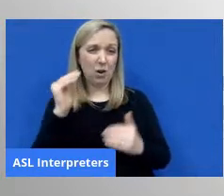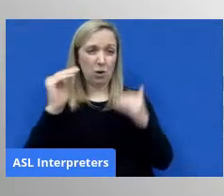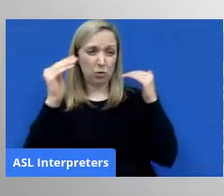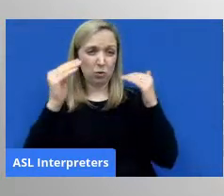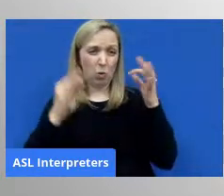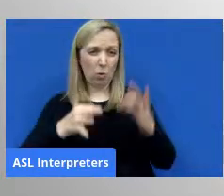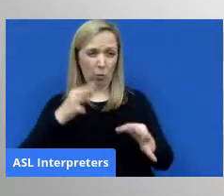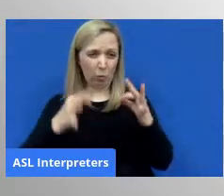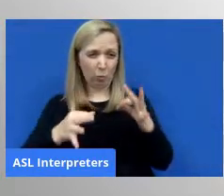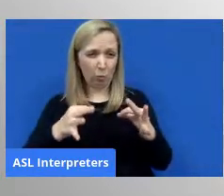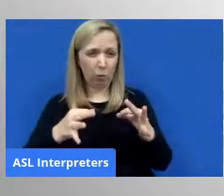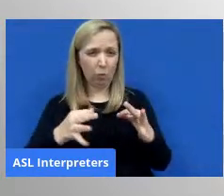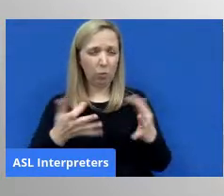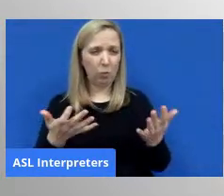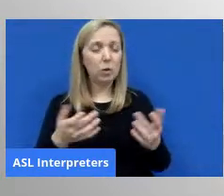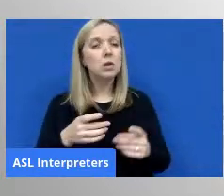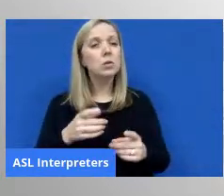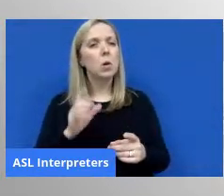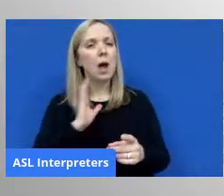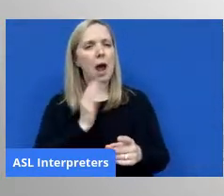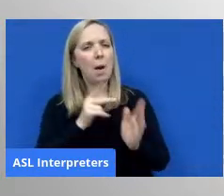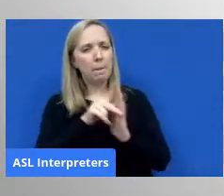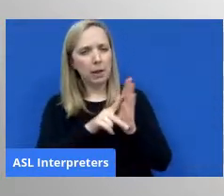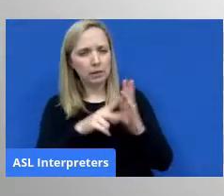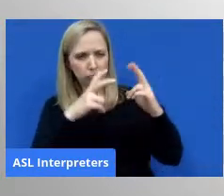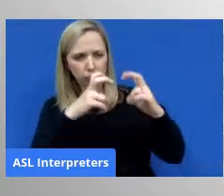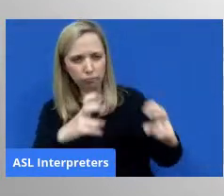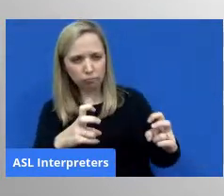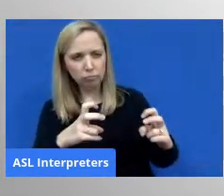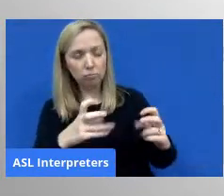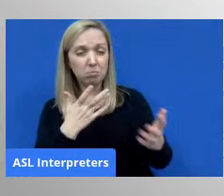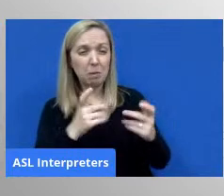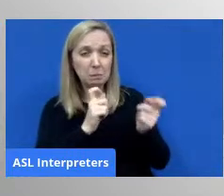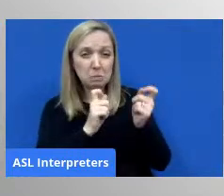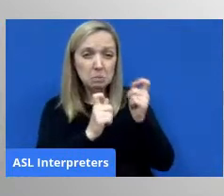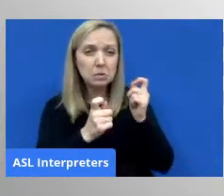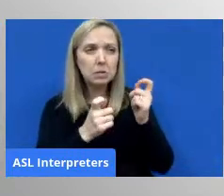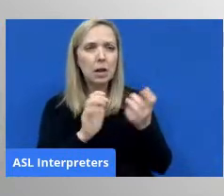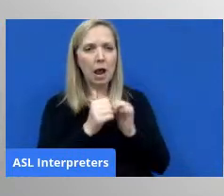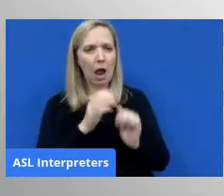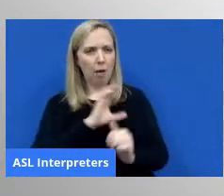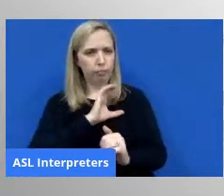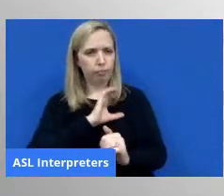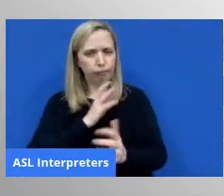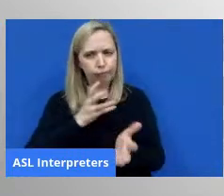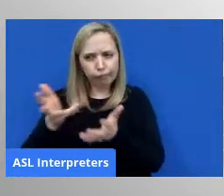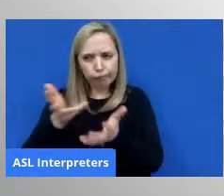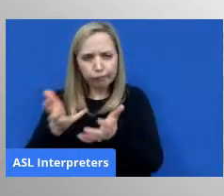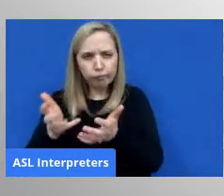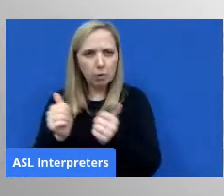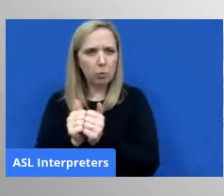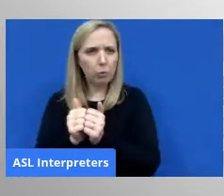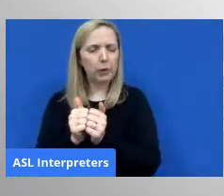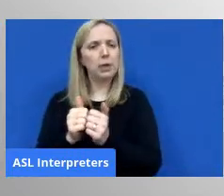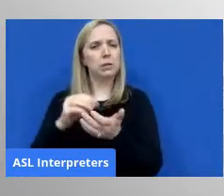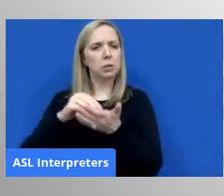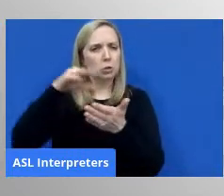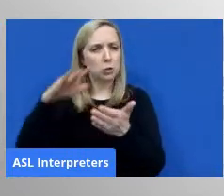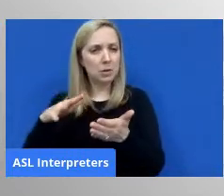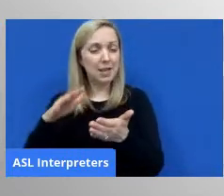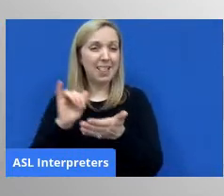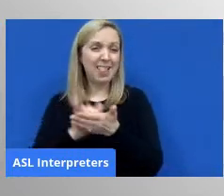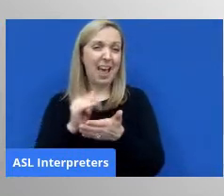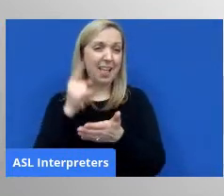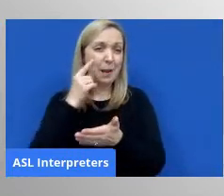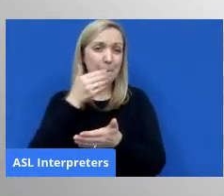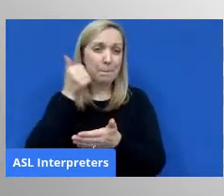school district treats law enforcement interactions with our students, I think that would be a better way to kind of monitor and make sure that